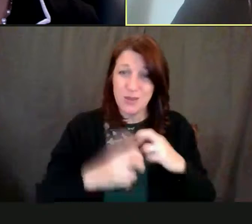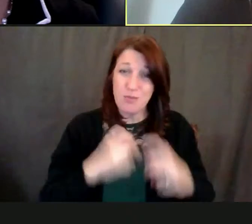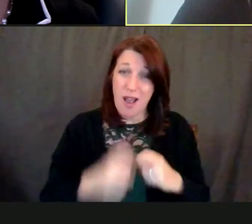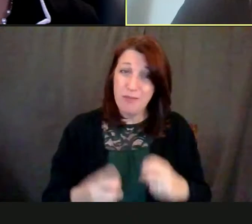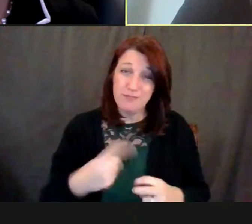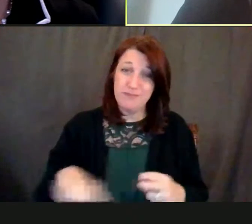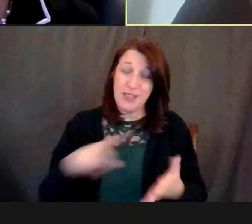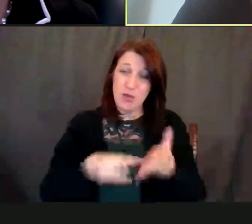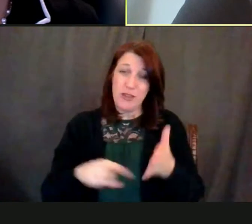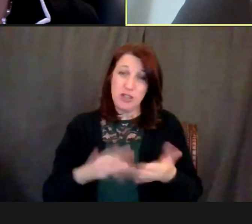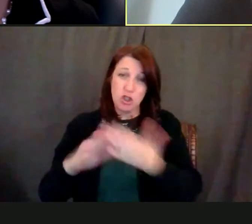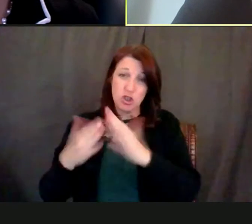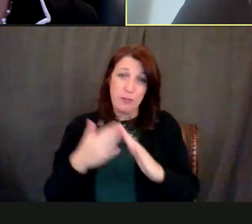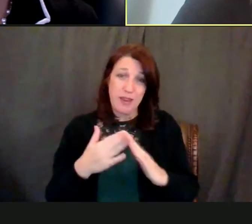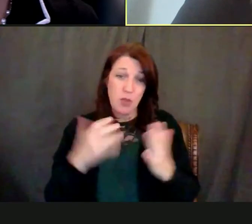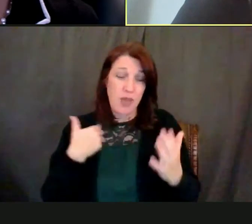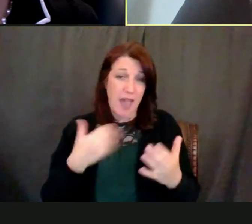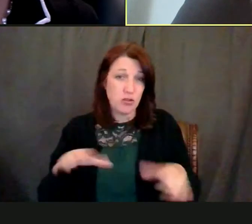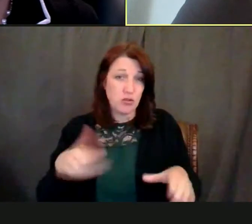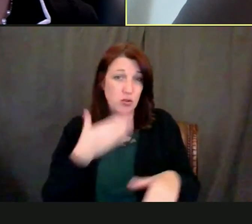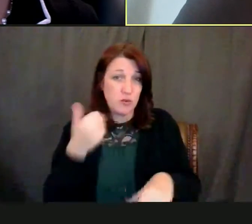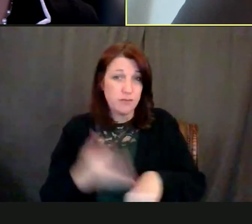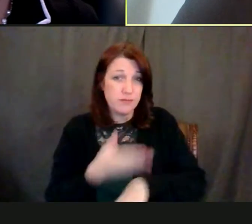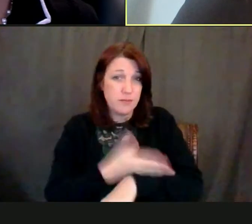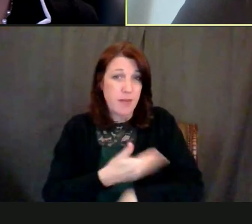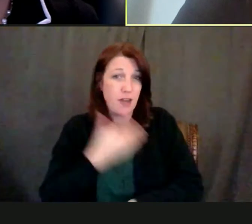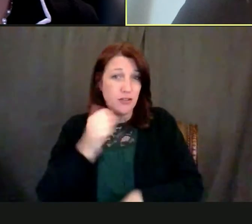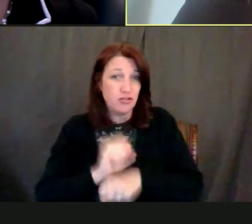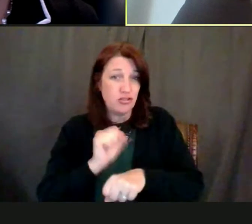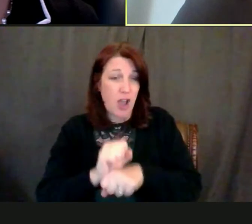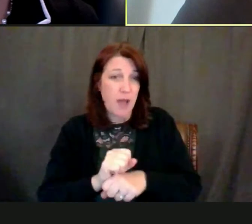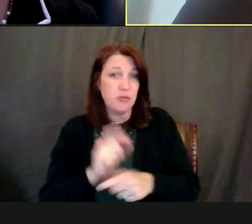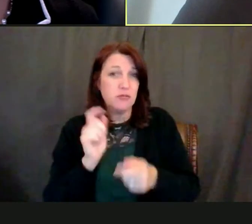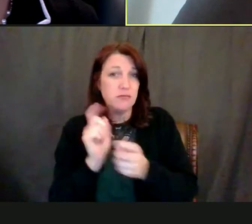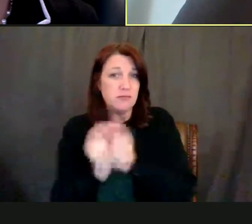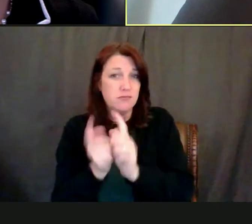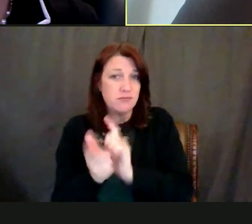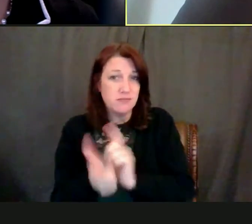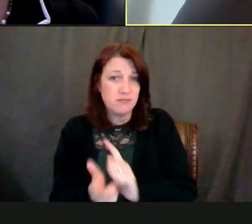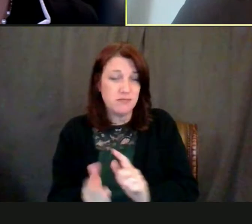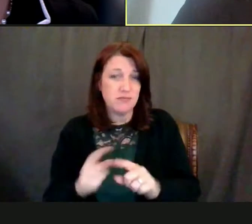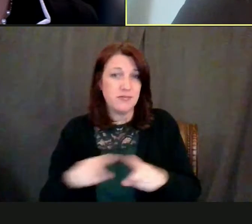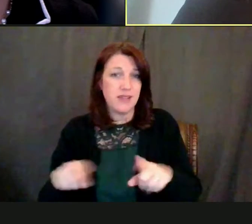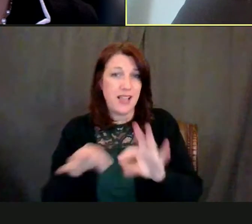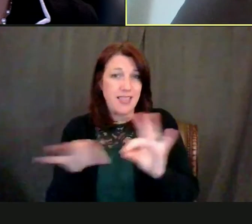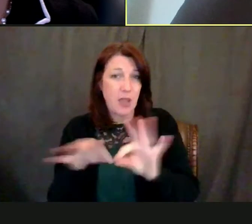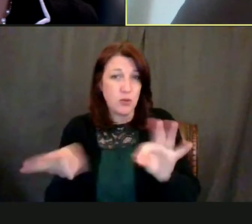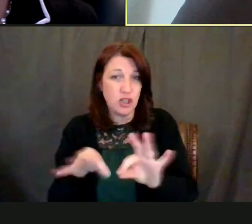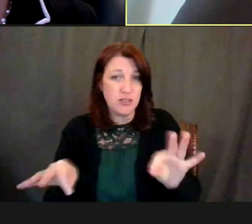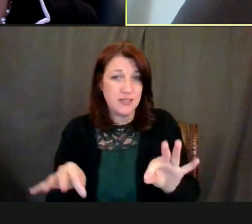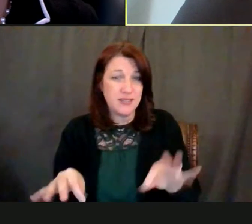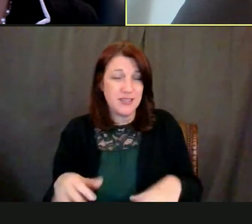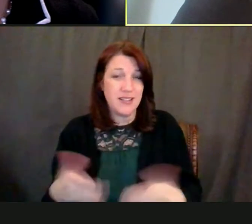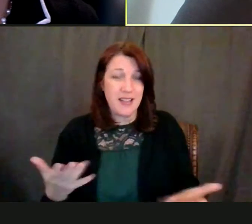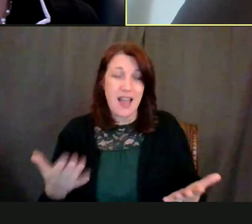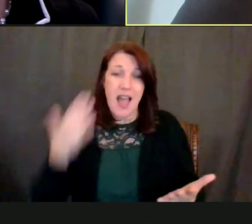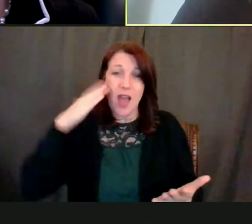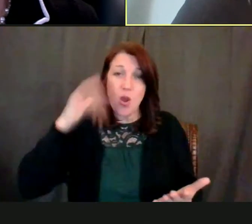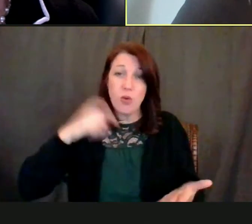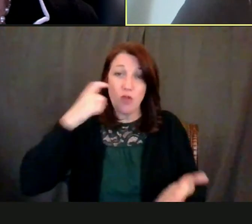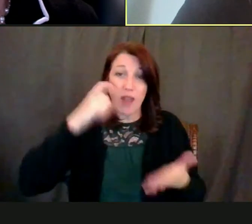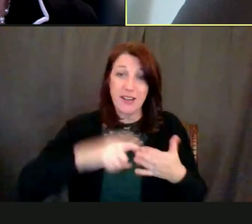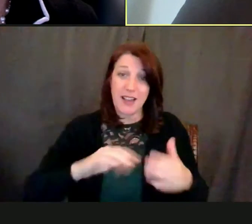making sure that we have valid instruments that we can use in a number of communities. So while we recognize the challenges, we